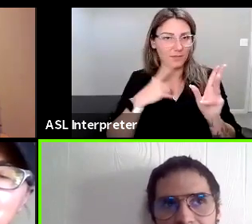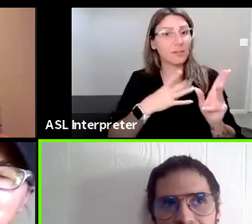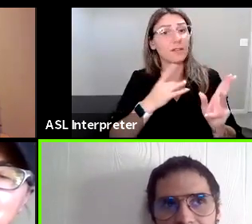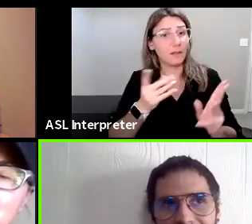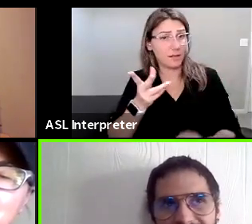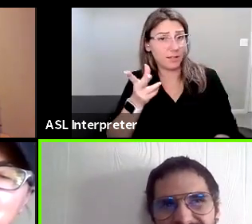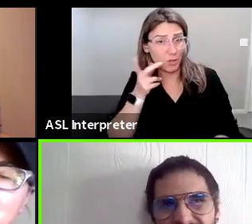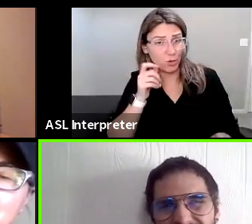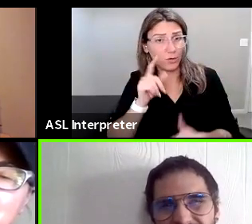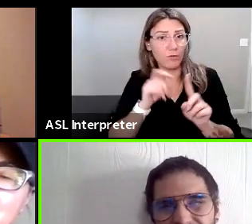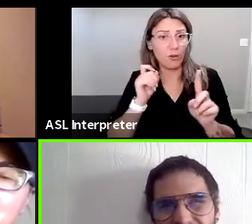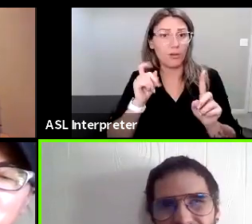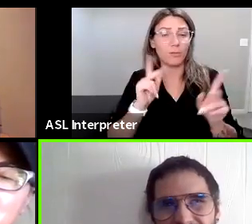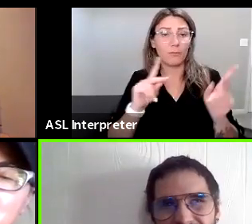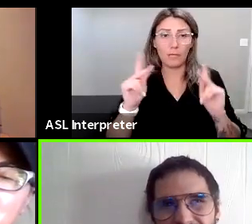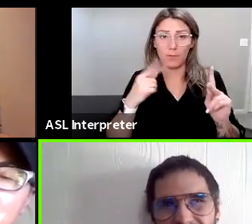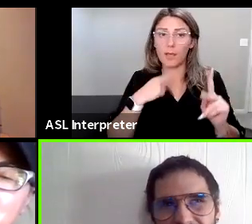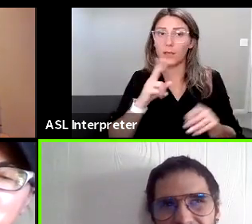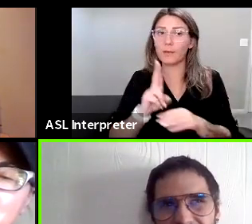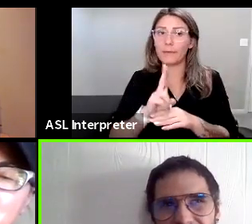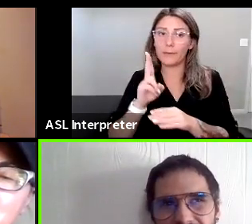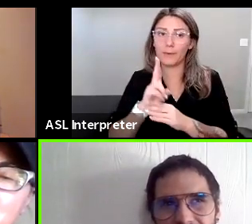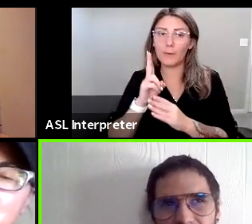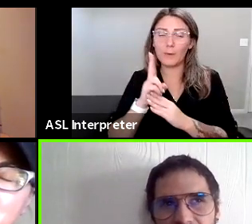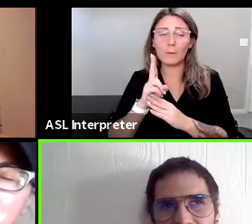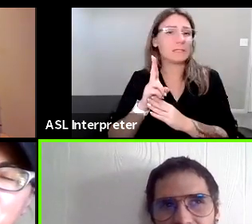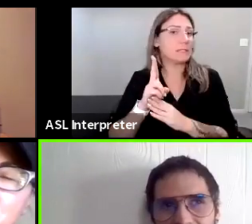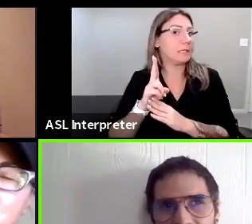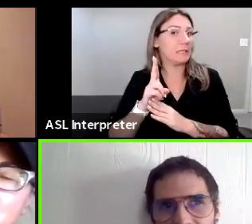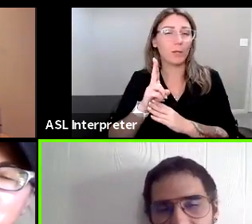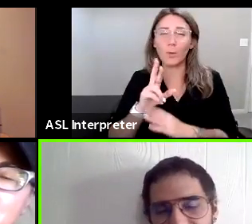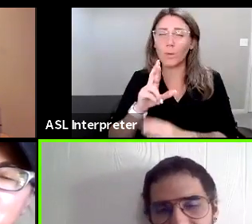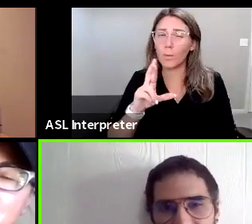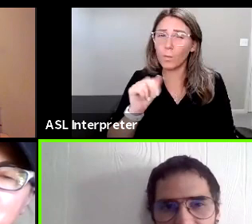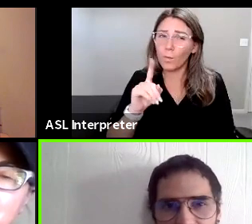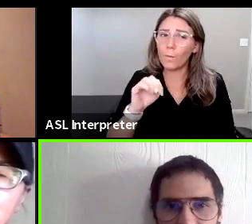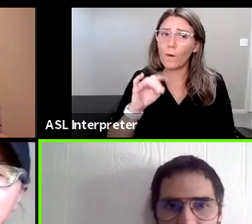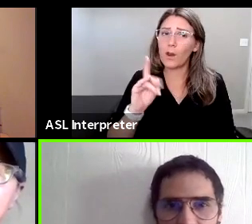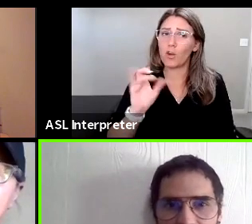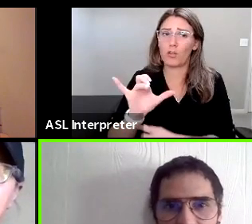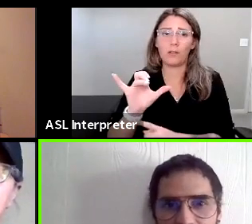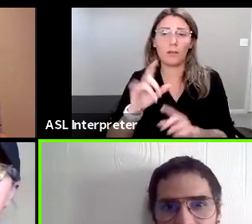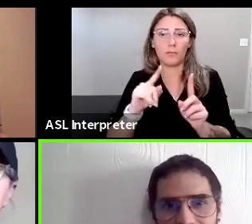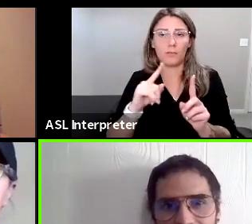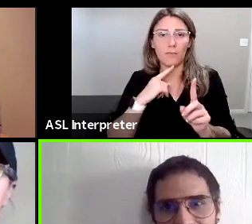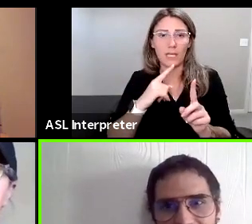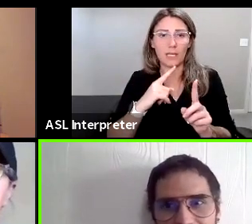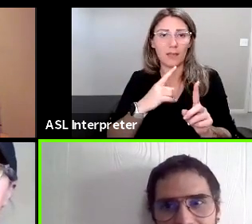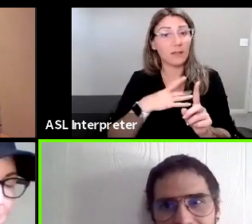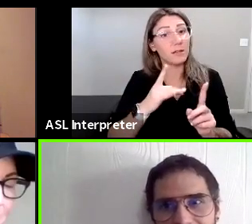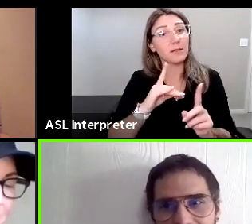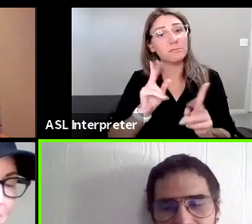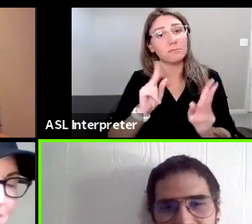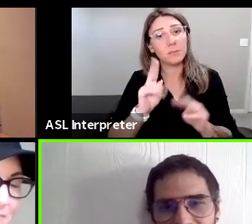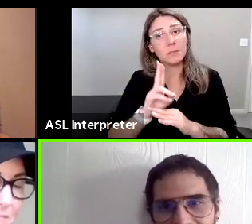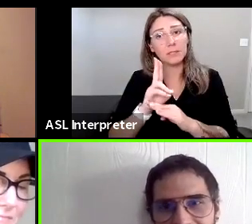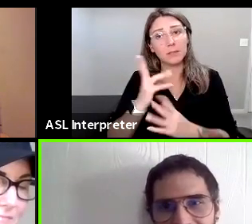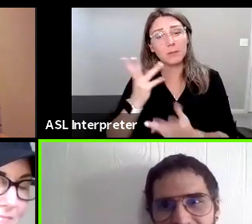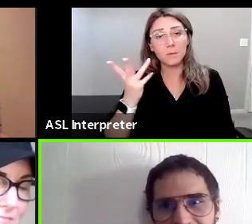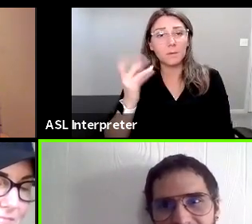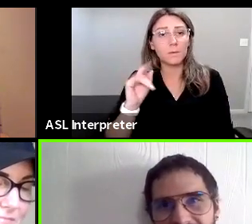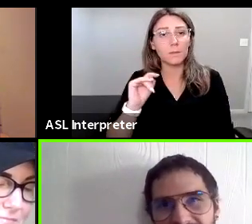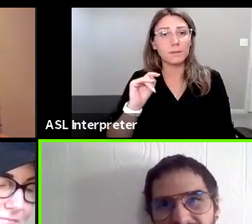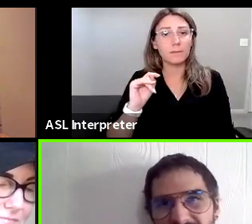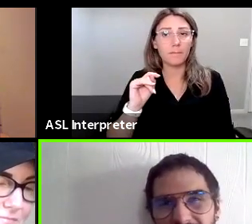people. I use it very seldom, rarely, but I obviously like that people use it, especially if